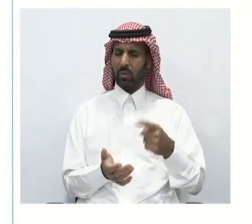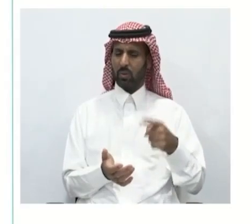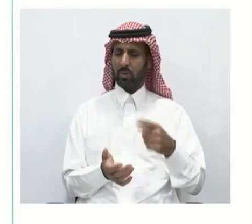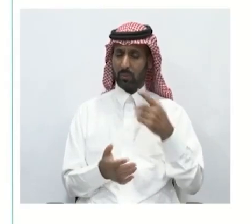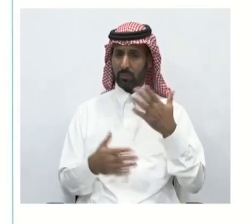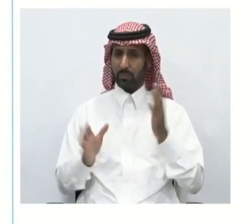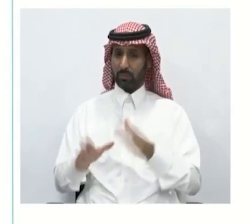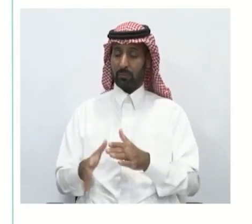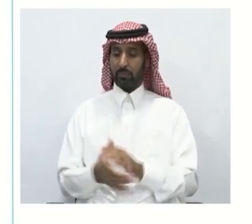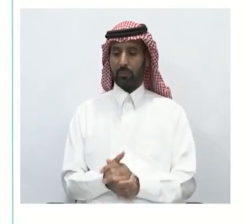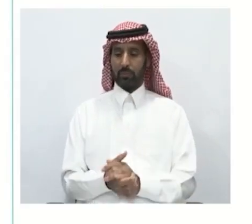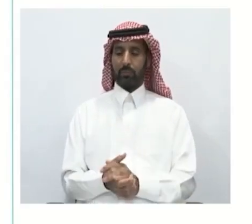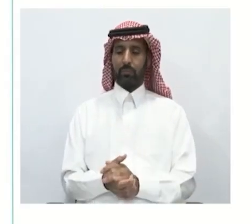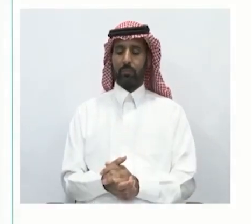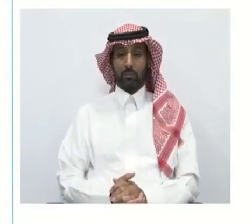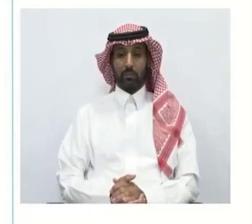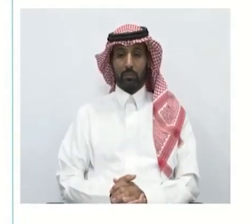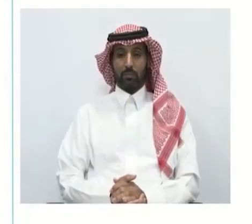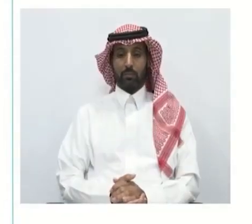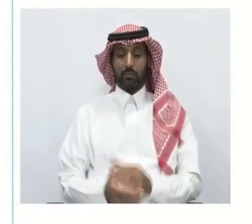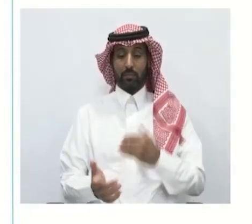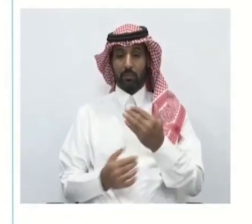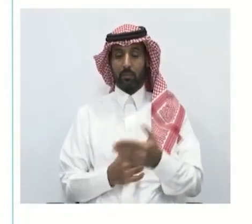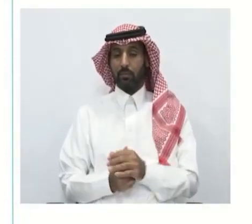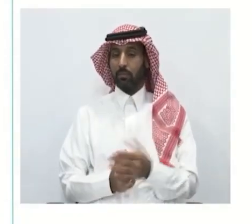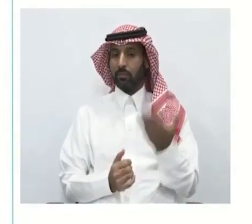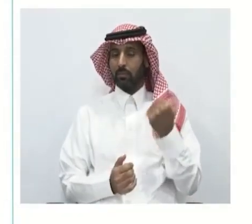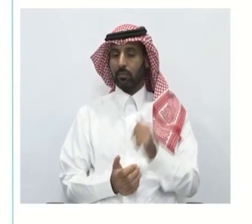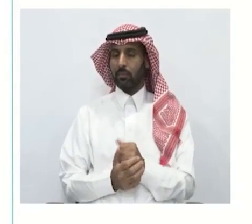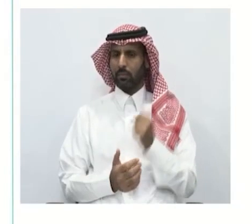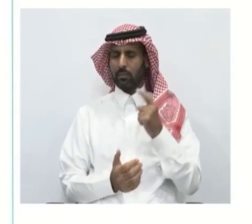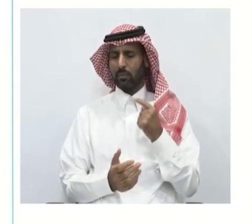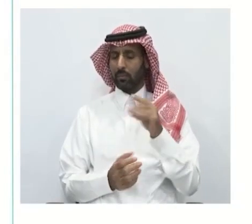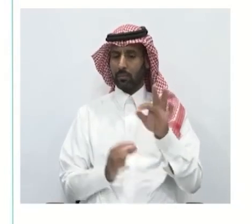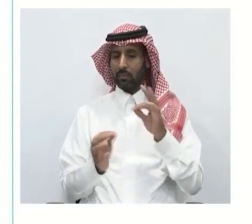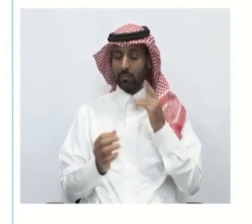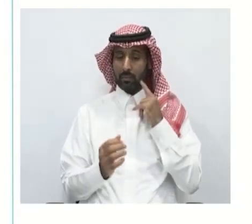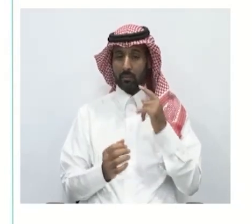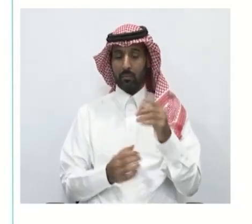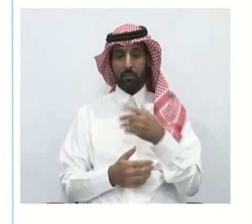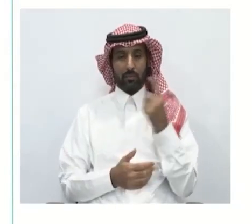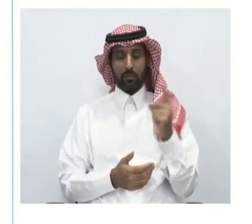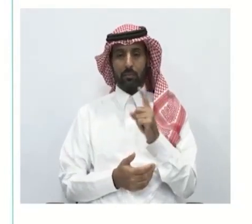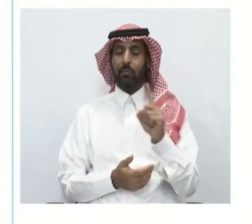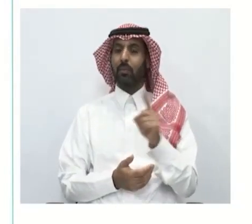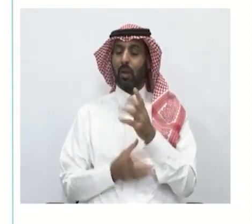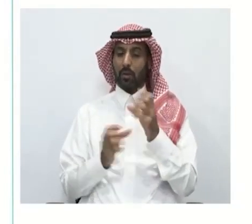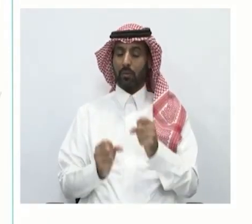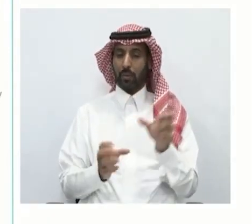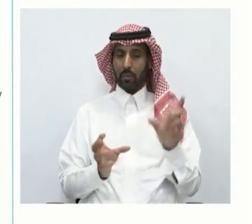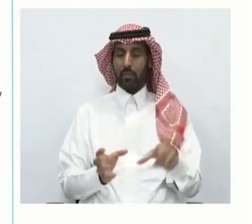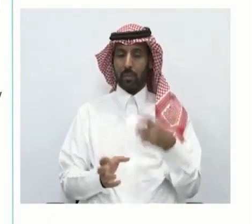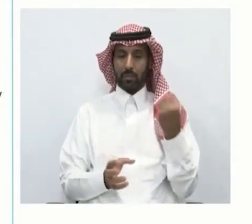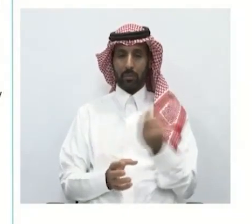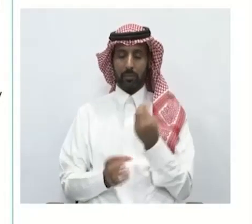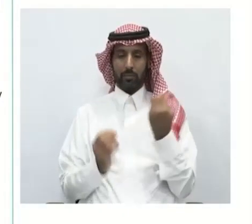I'm 100 that you will enjoy it so as I said I think that we'll choose the echo tourism let's jump now